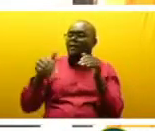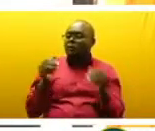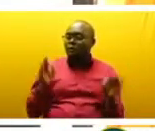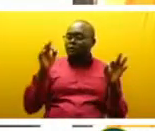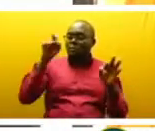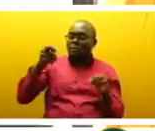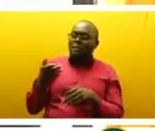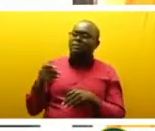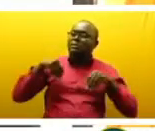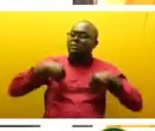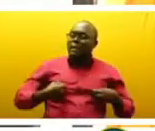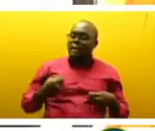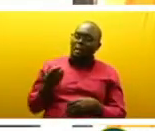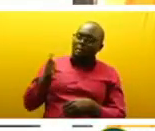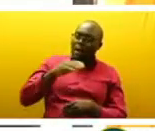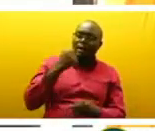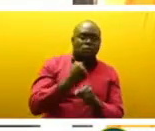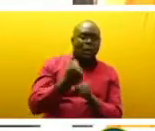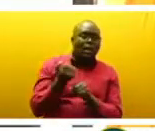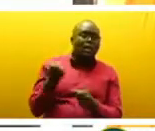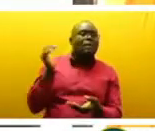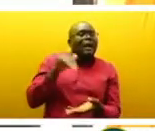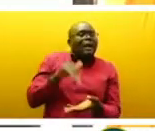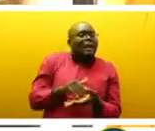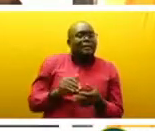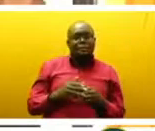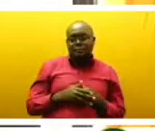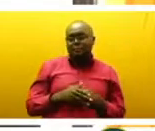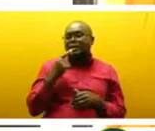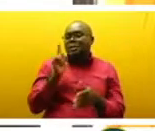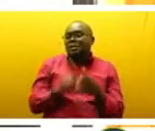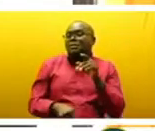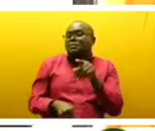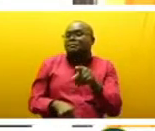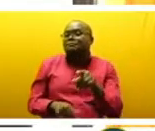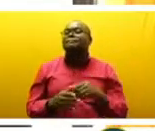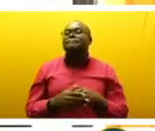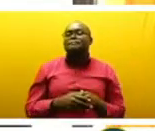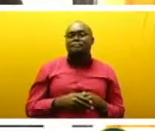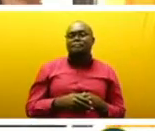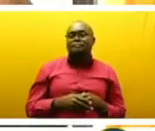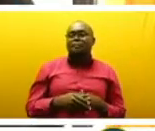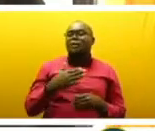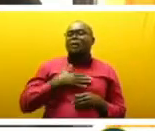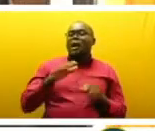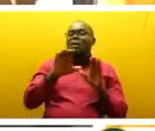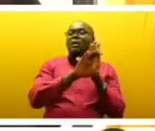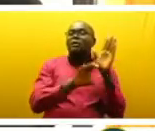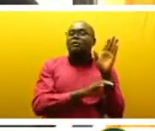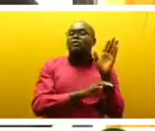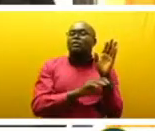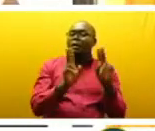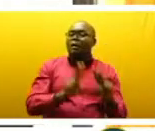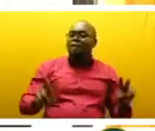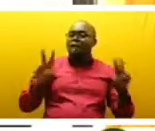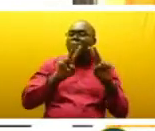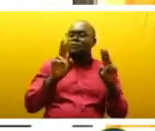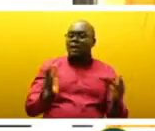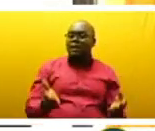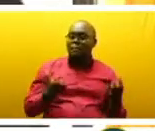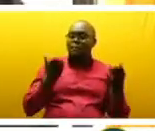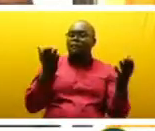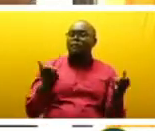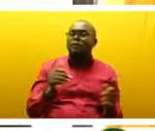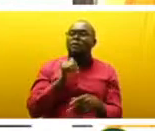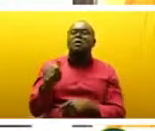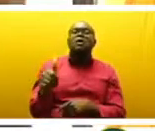work. Convenience again. I say this, our constitutional values and provisions should not